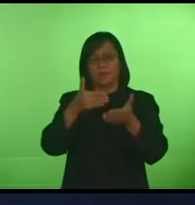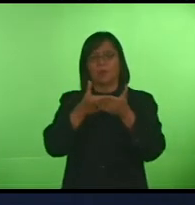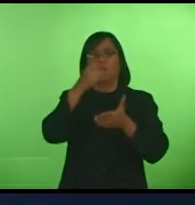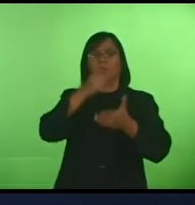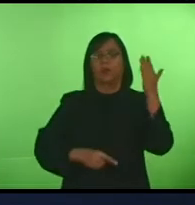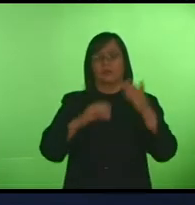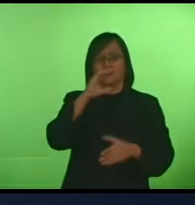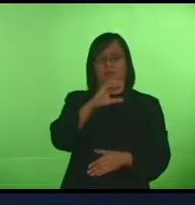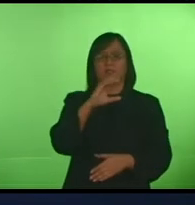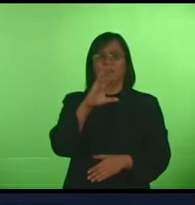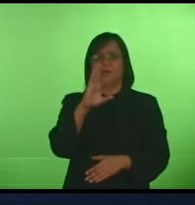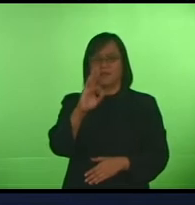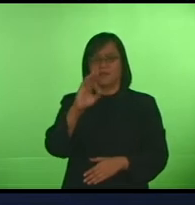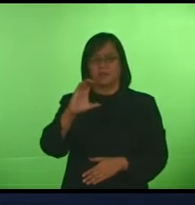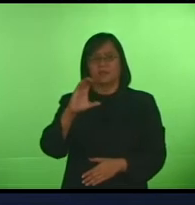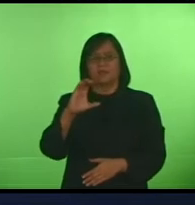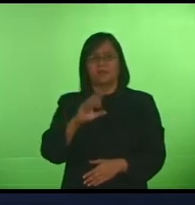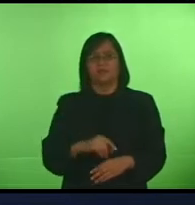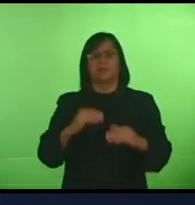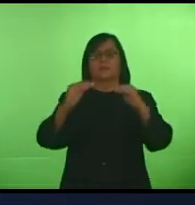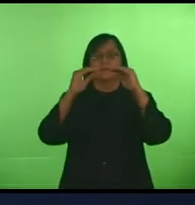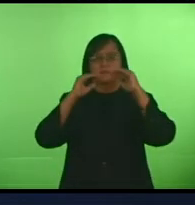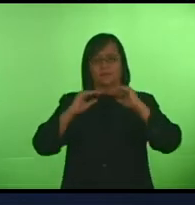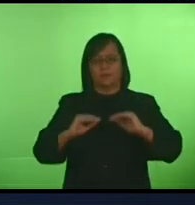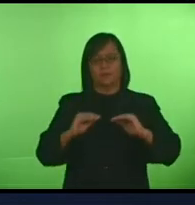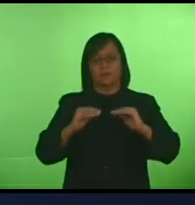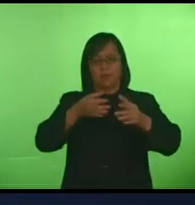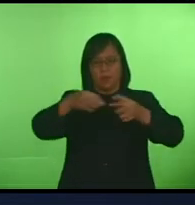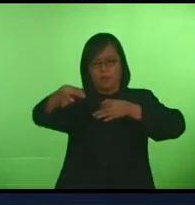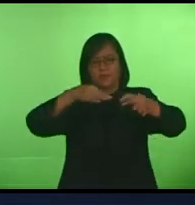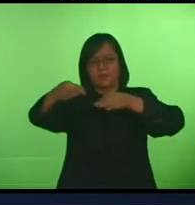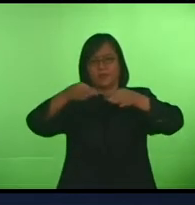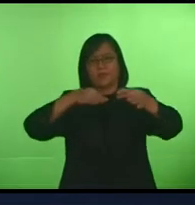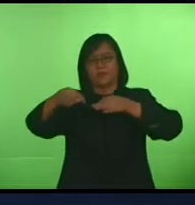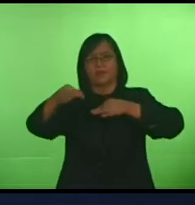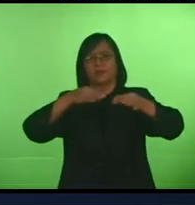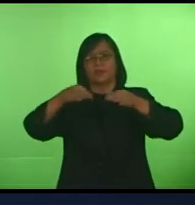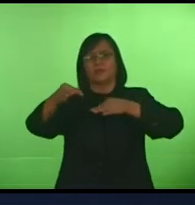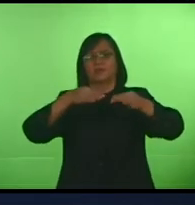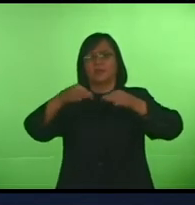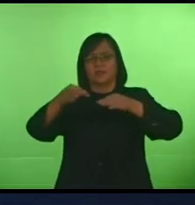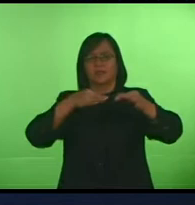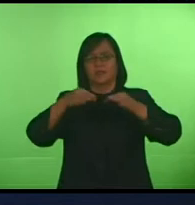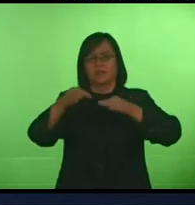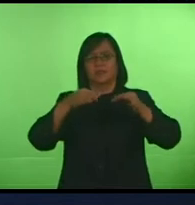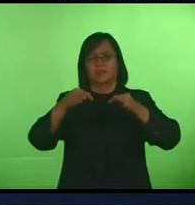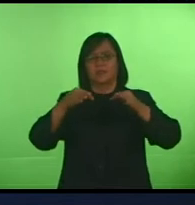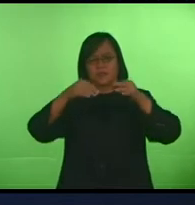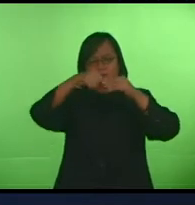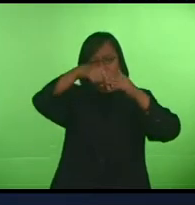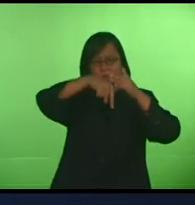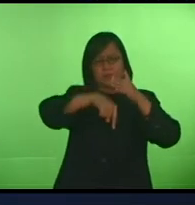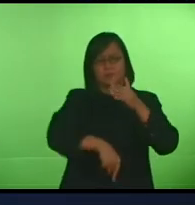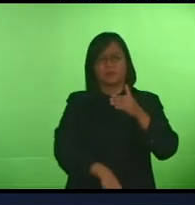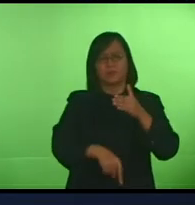CFC is. And then you explain Yeah? The